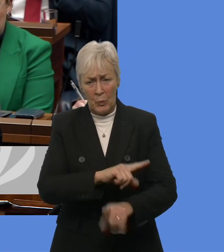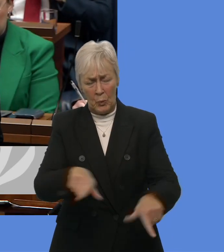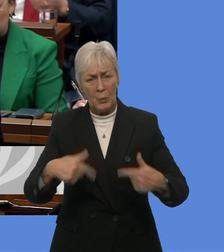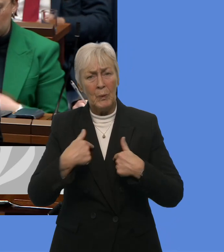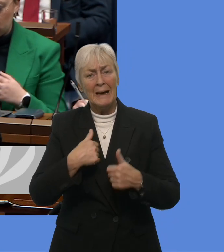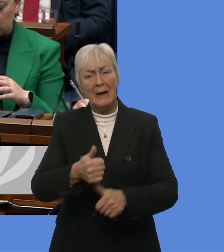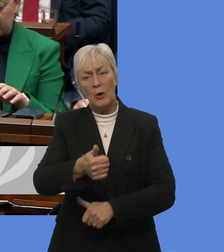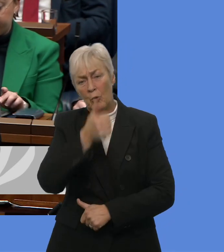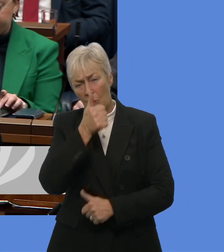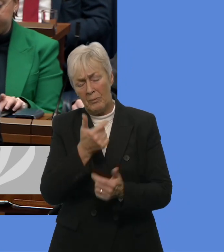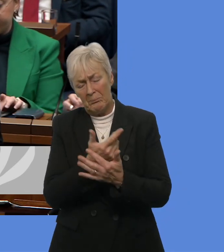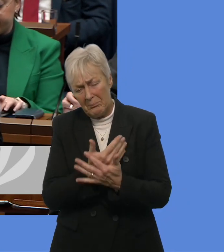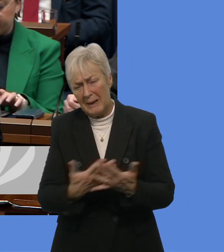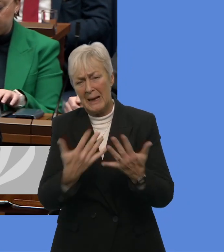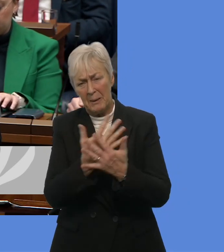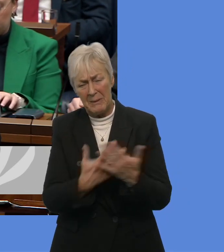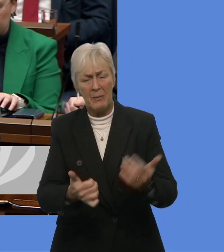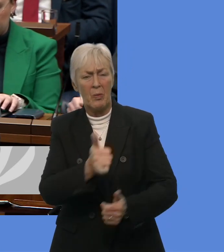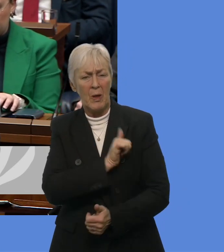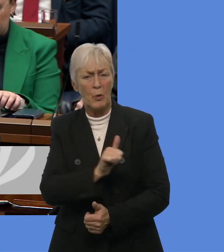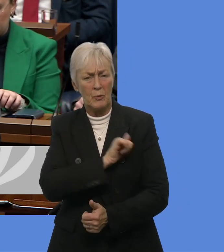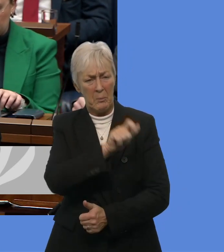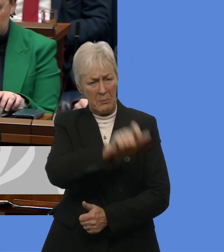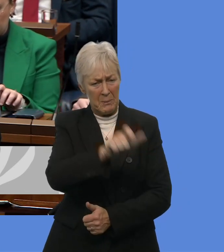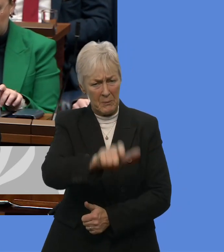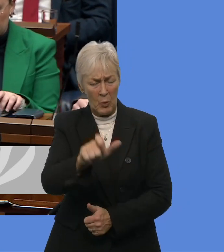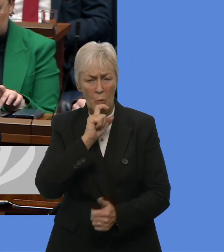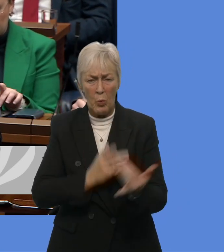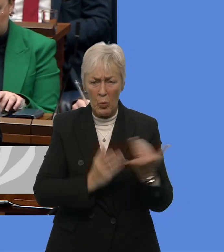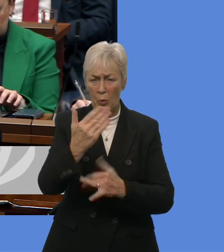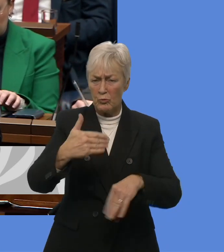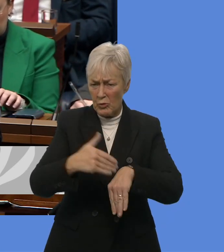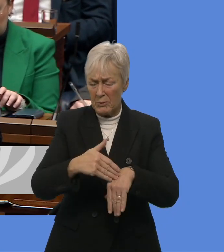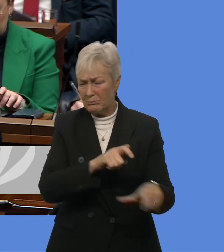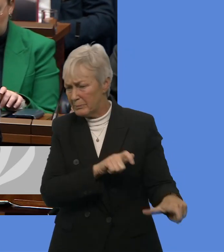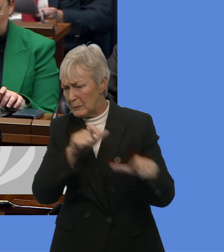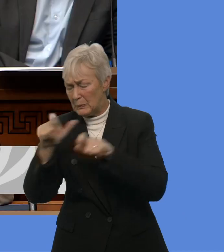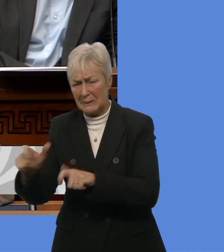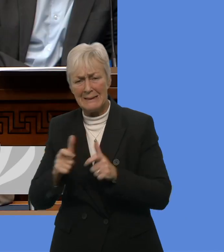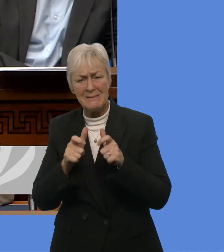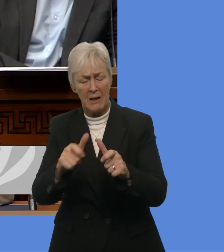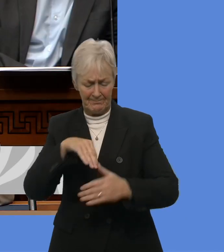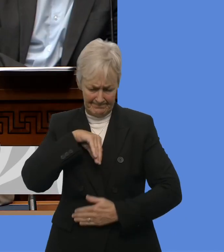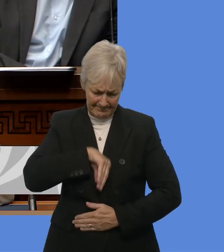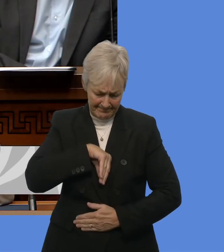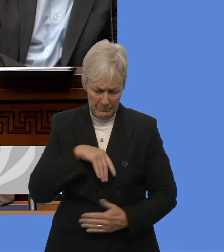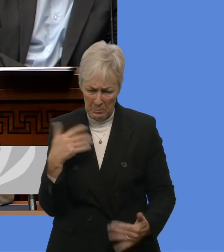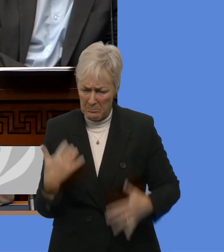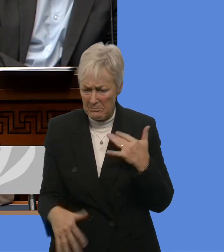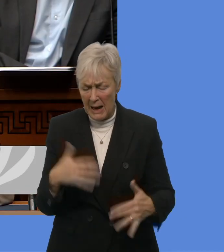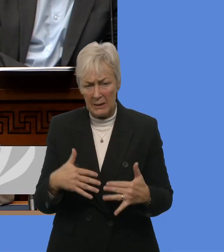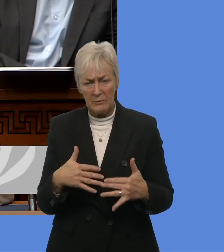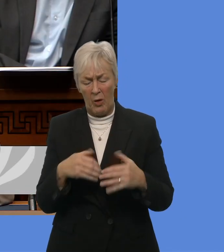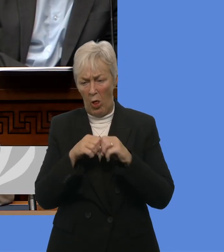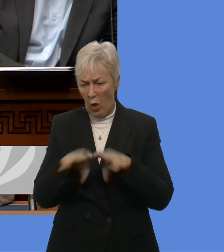that for many, many thousands of victims and survivors, they continue to carry forward the pain of injuries, the loss